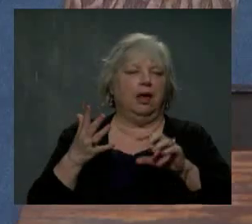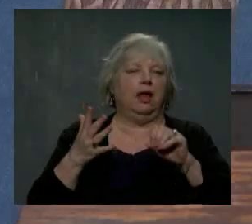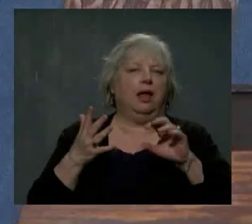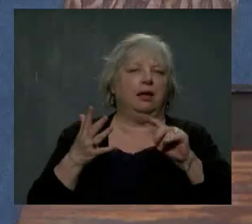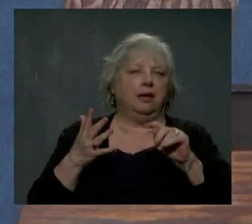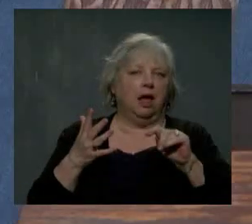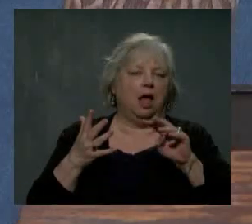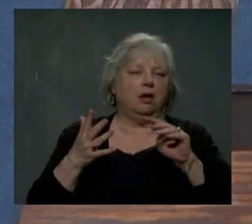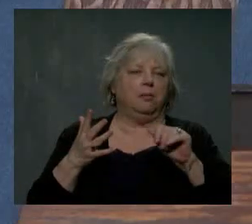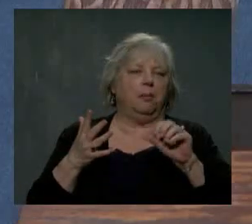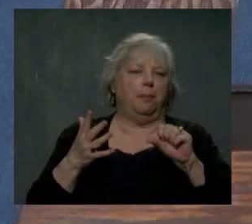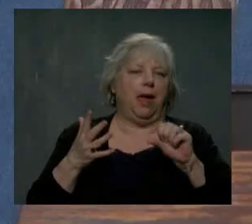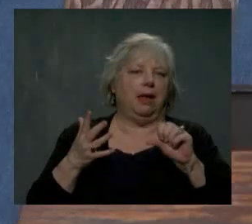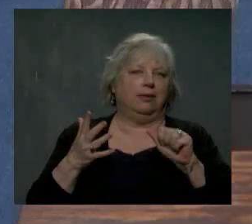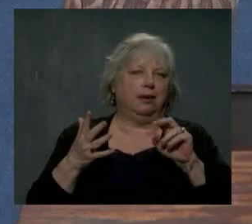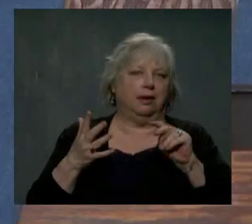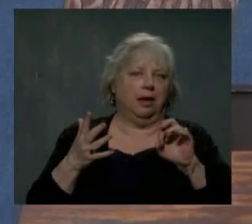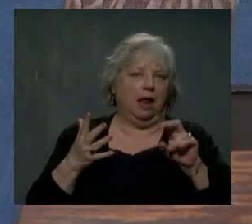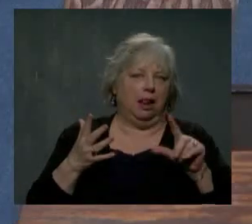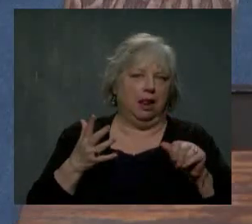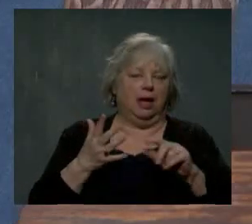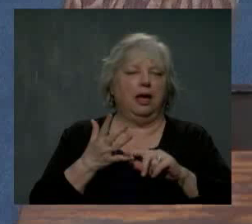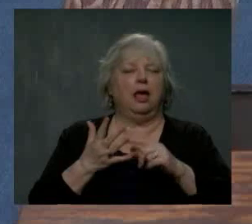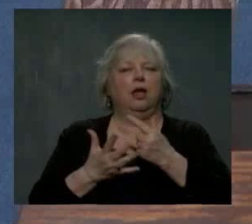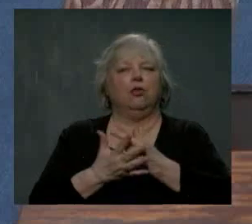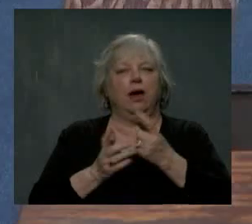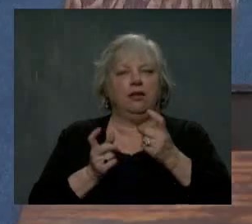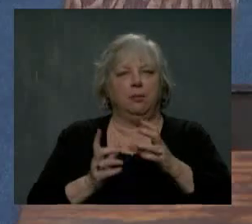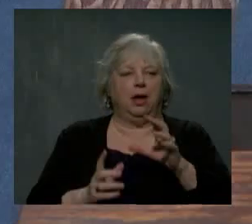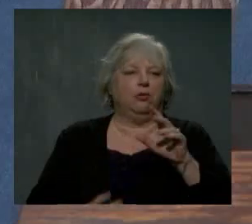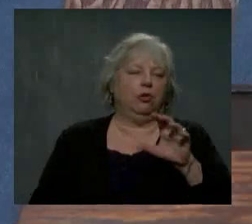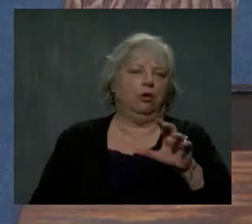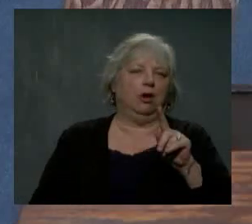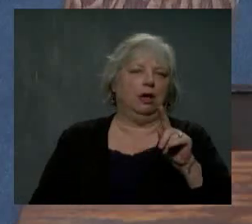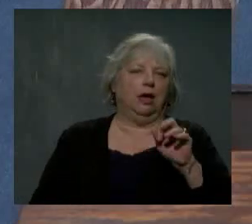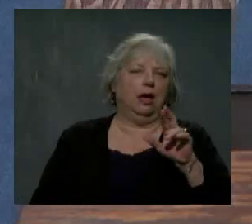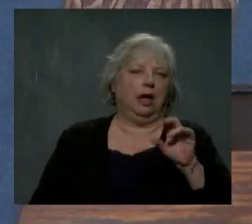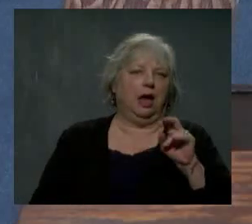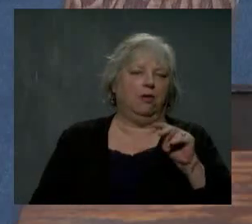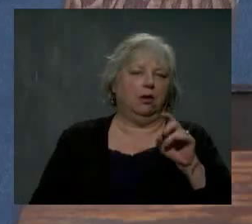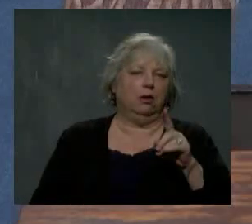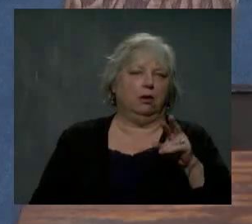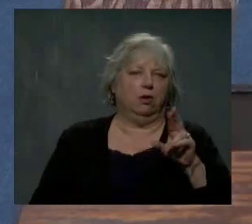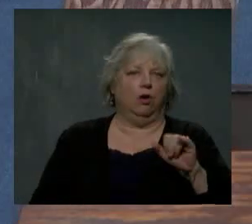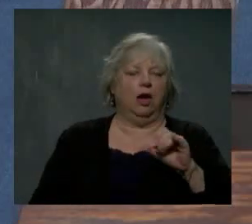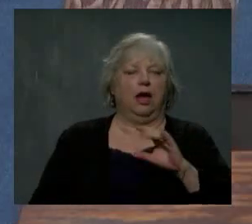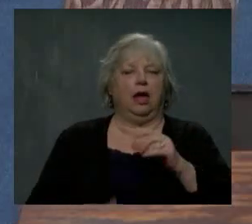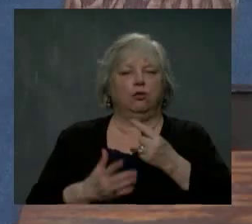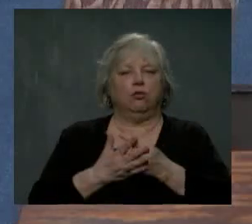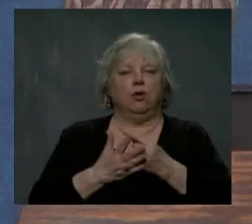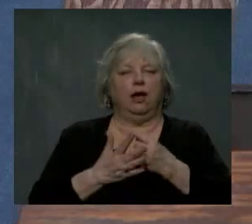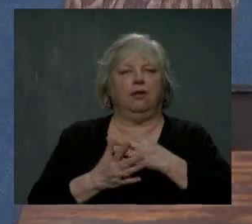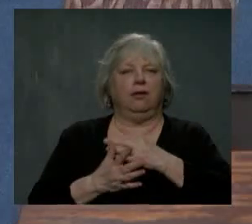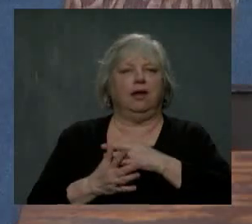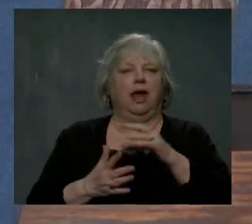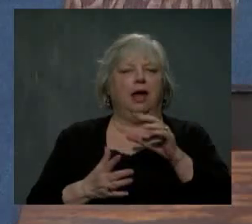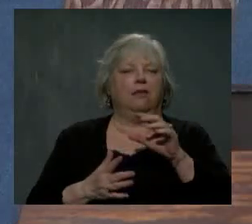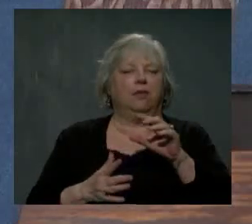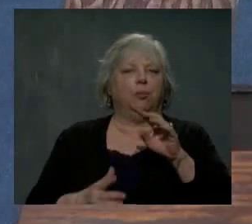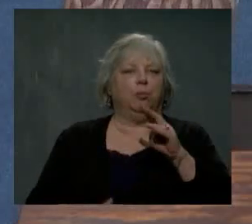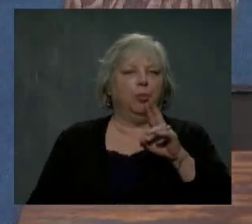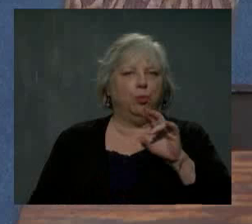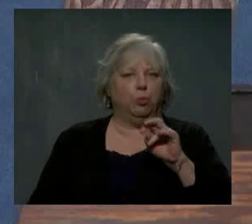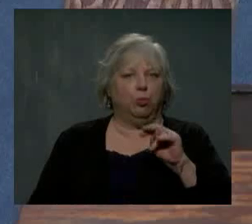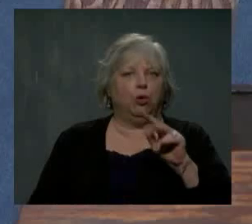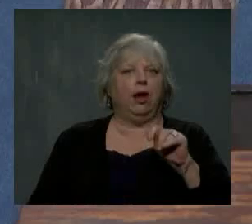Scott Massanelli, the Treasury Manager, Grants Manager Karen Curry, and the grant staff, including Jean Bruner, Amanda Jones,